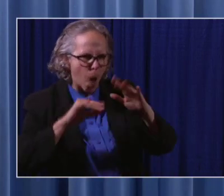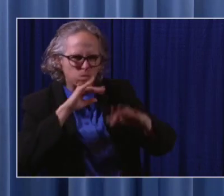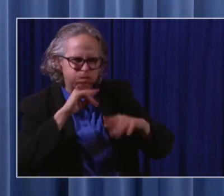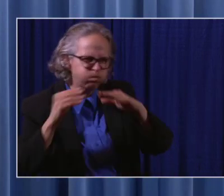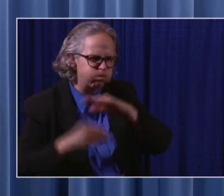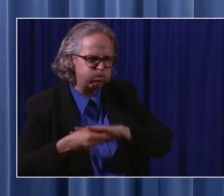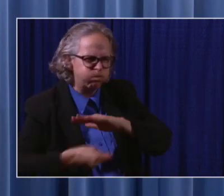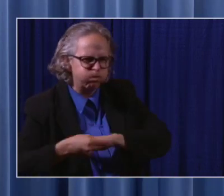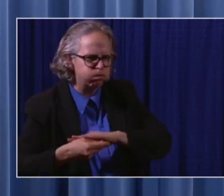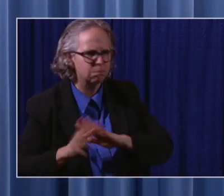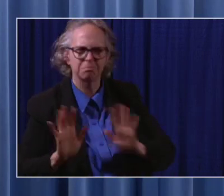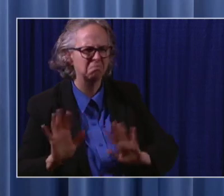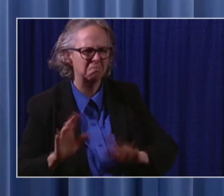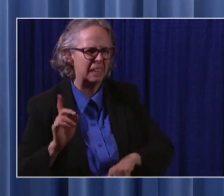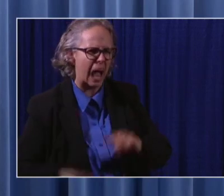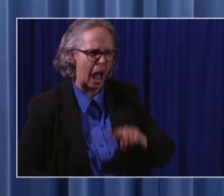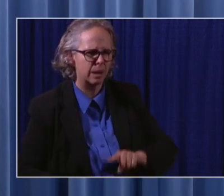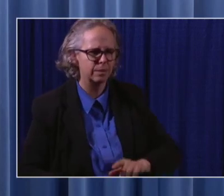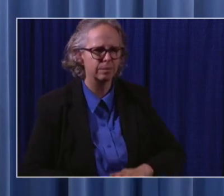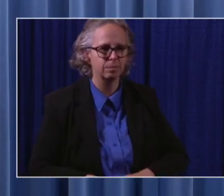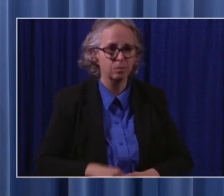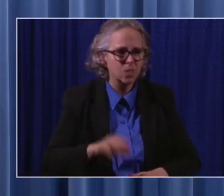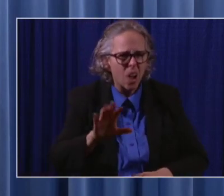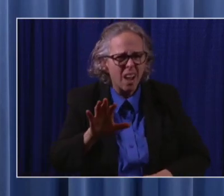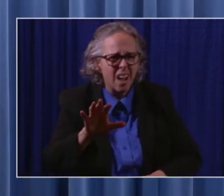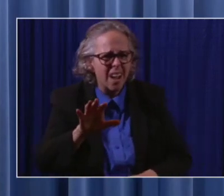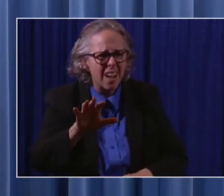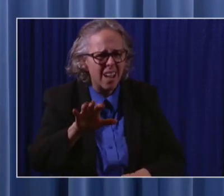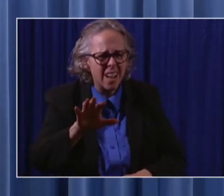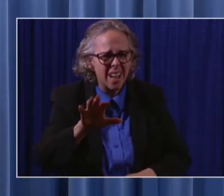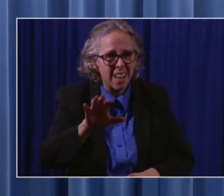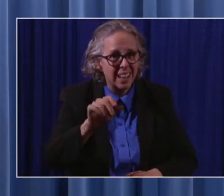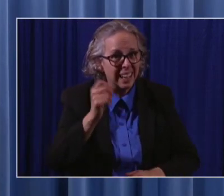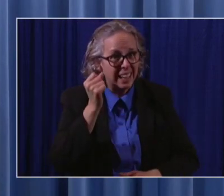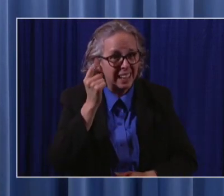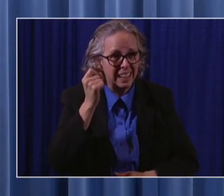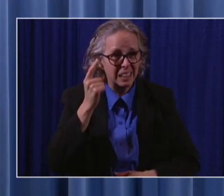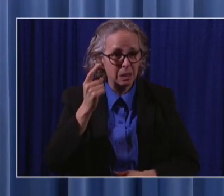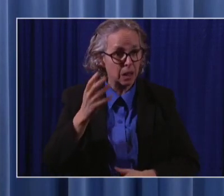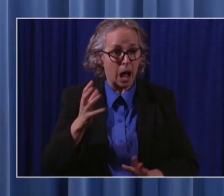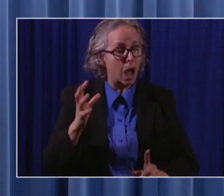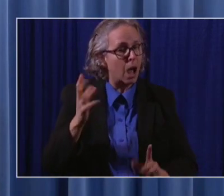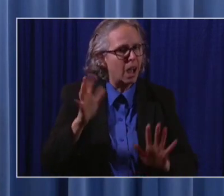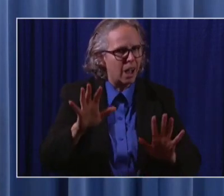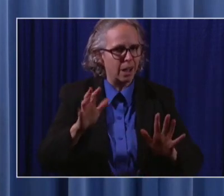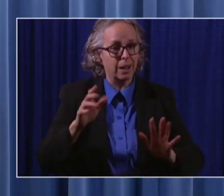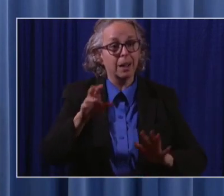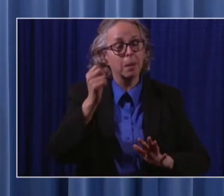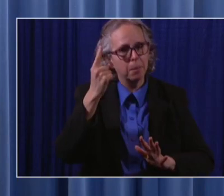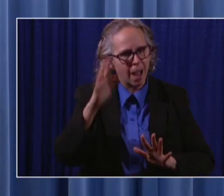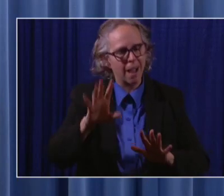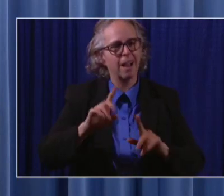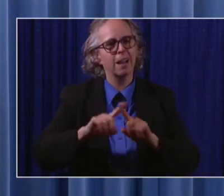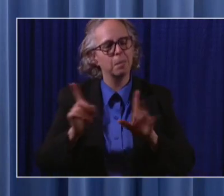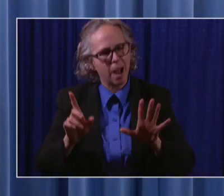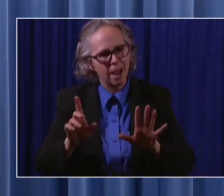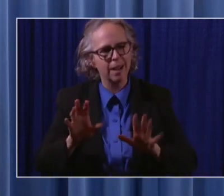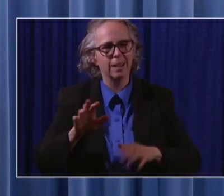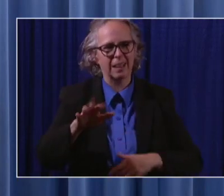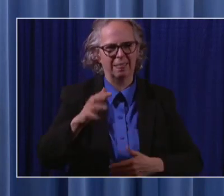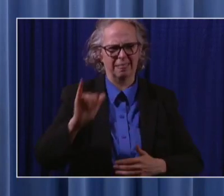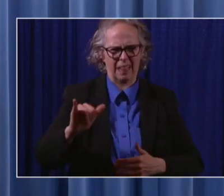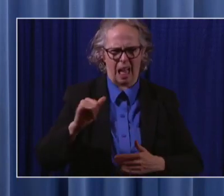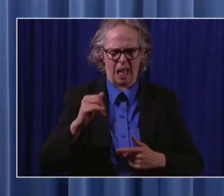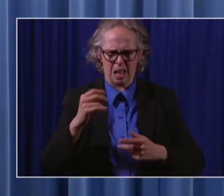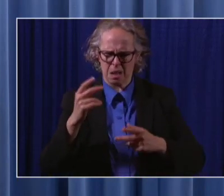I agree. Take nothing for granted, accept nothing. Don't assume anything. But that vigilance, which is built into